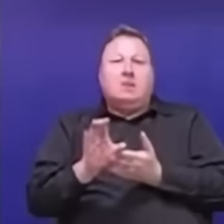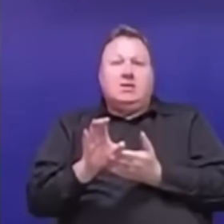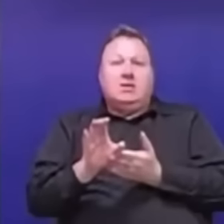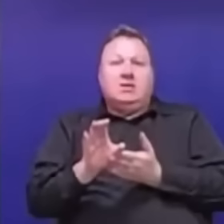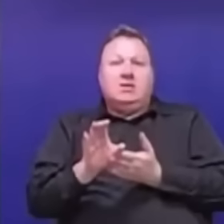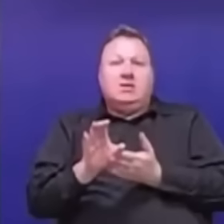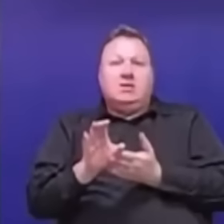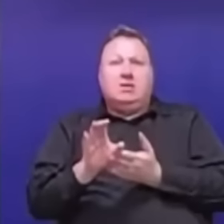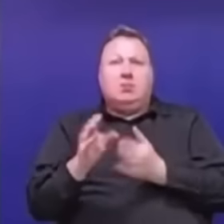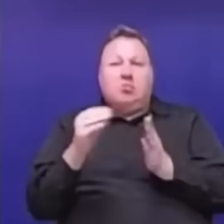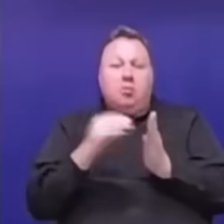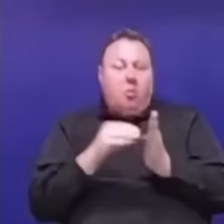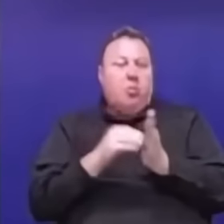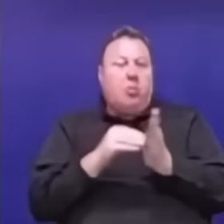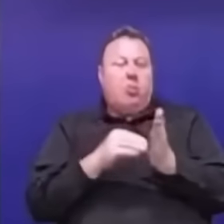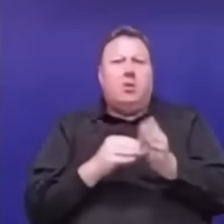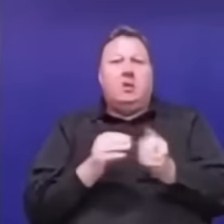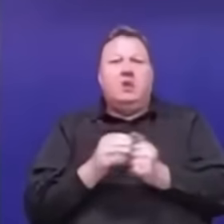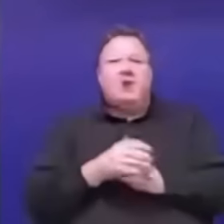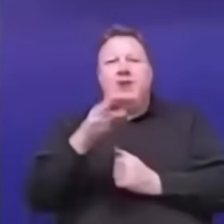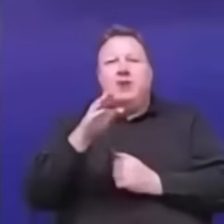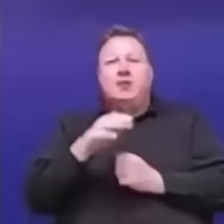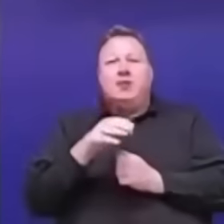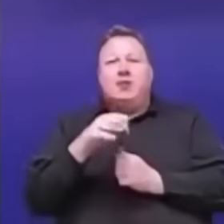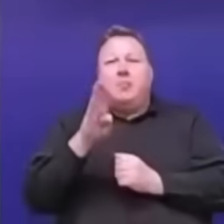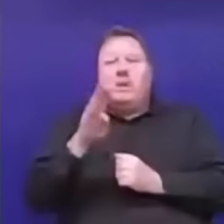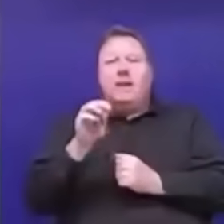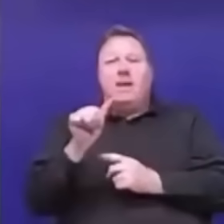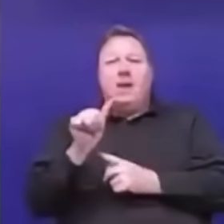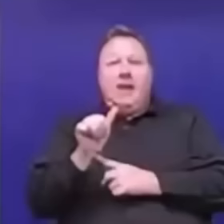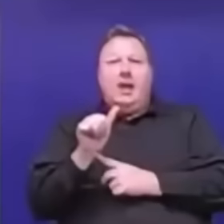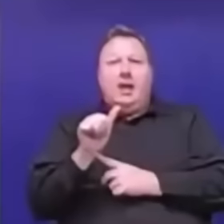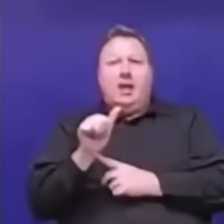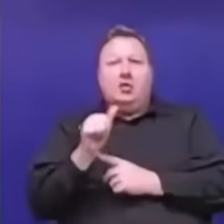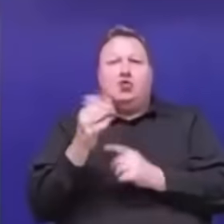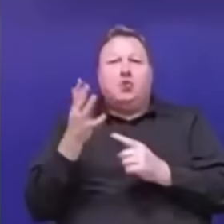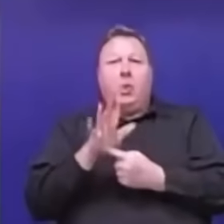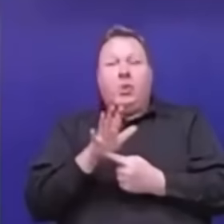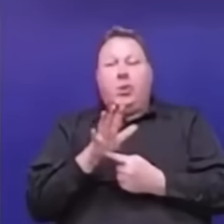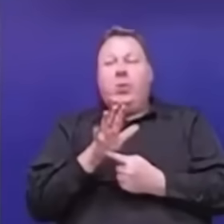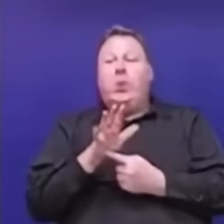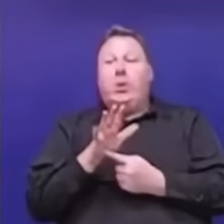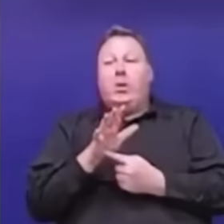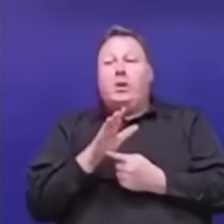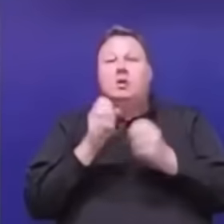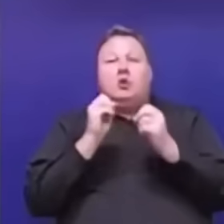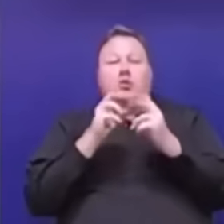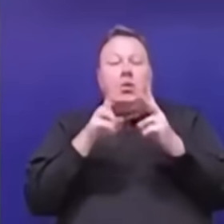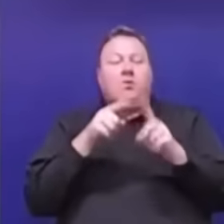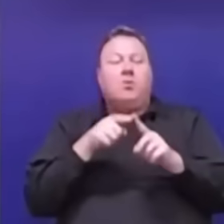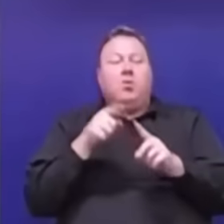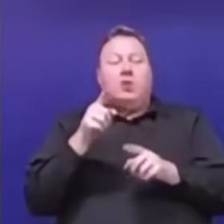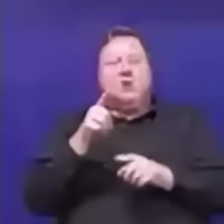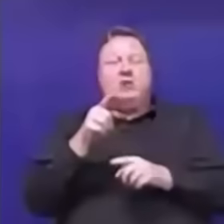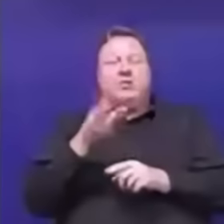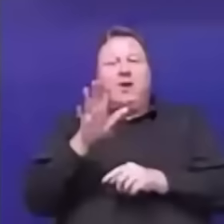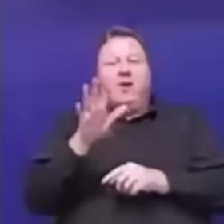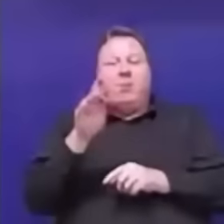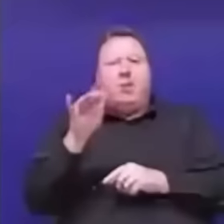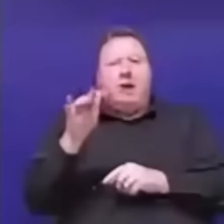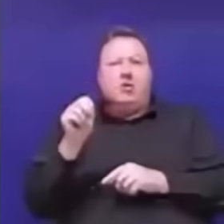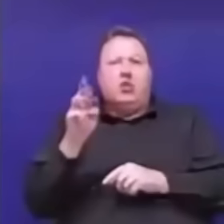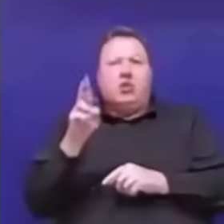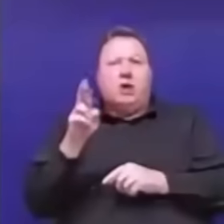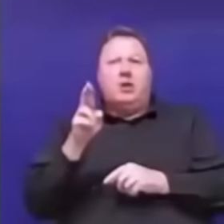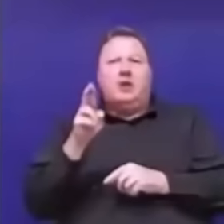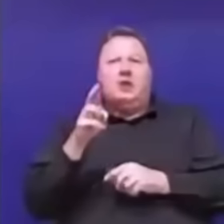infrastructure. Last month, the BMA announced the bidders that have been selected for a 12.5 billion rand public-private partnership to